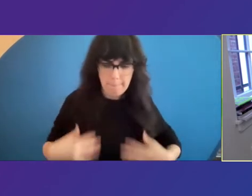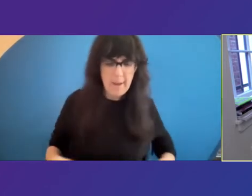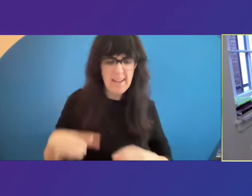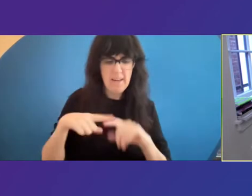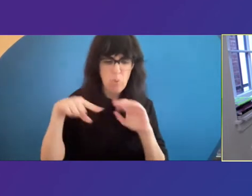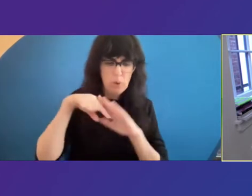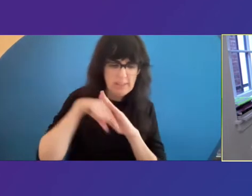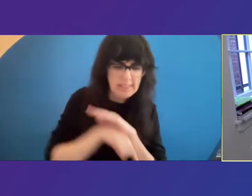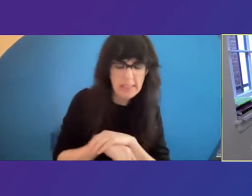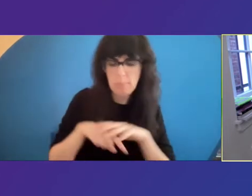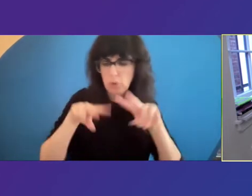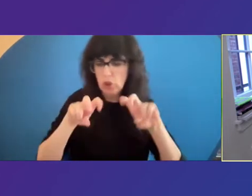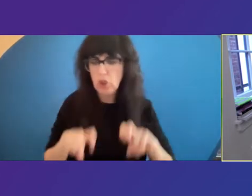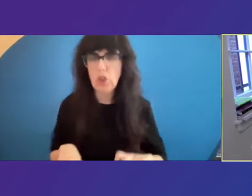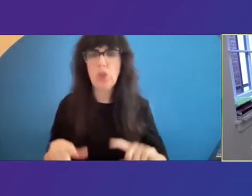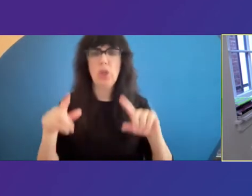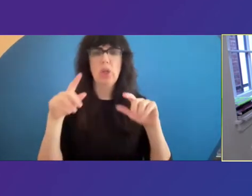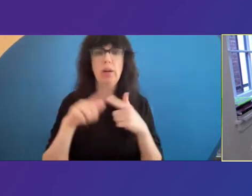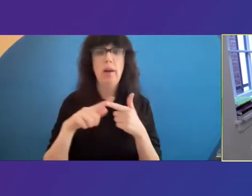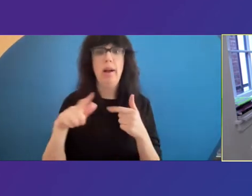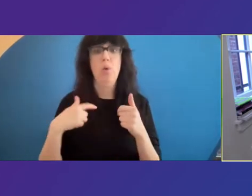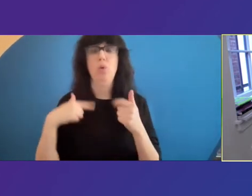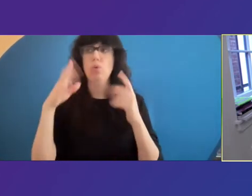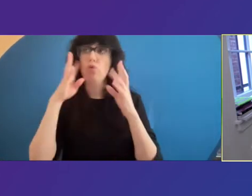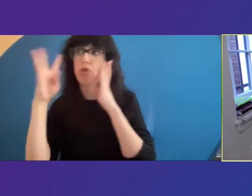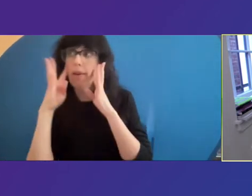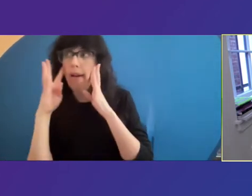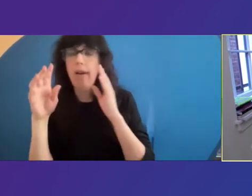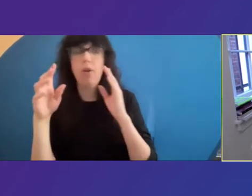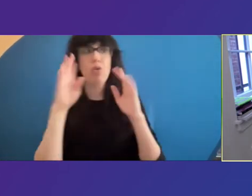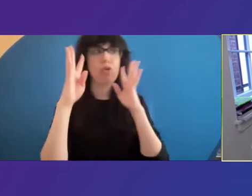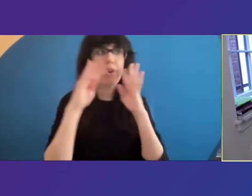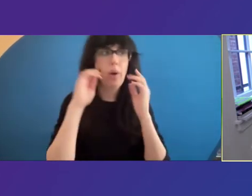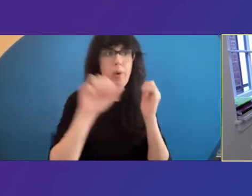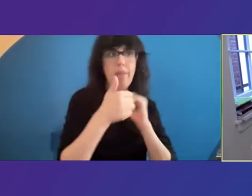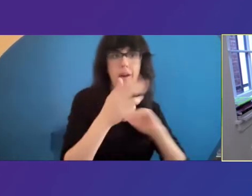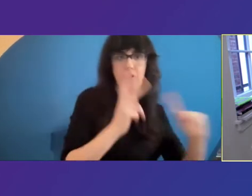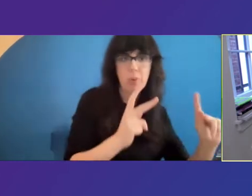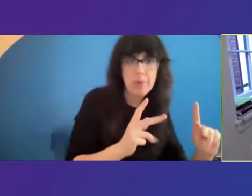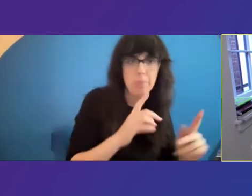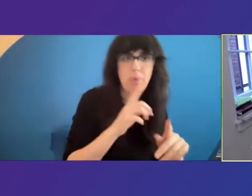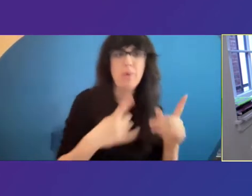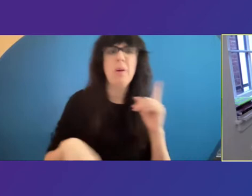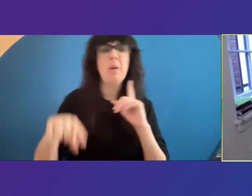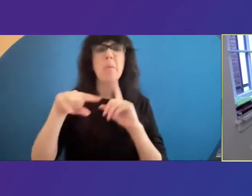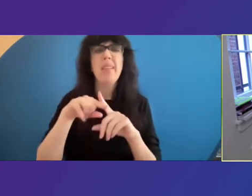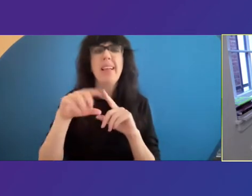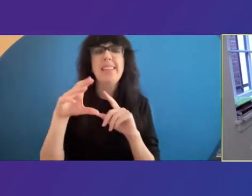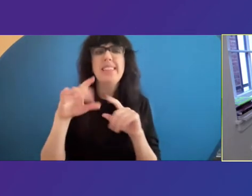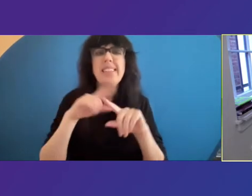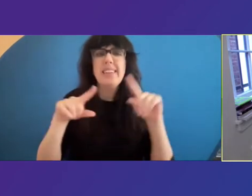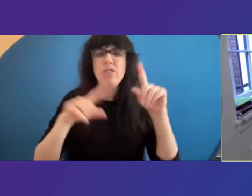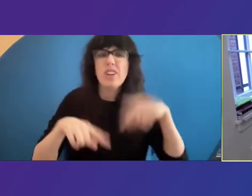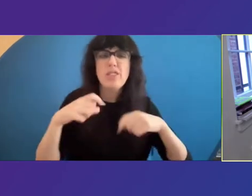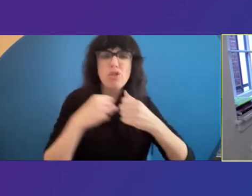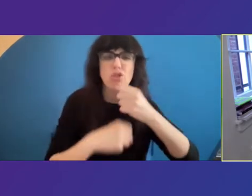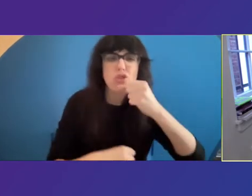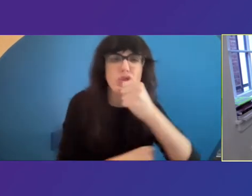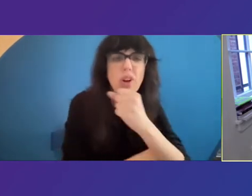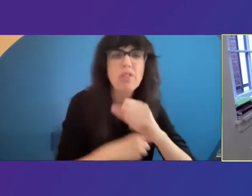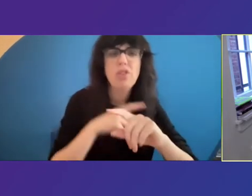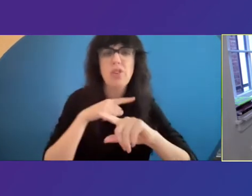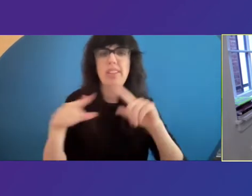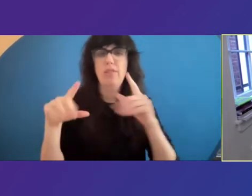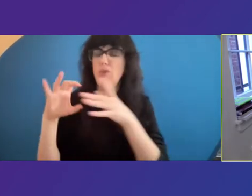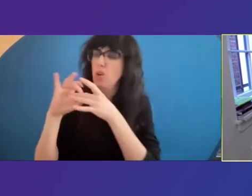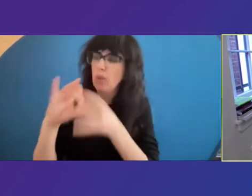authorship and co-authorship. We've thought about narrative and civic relations and structures. And perhaps most expansively,